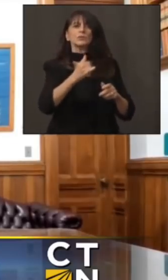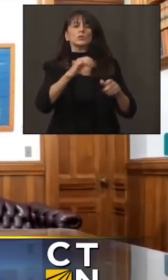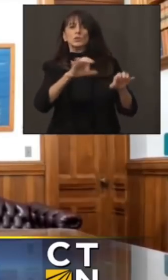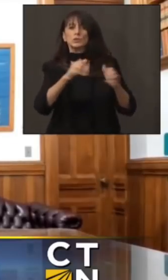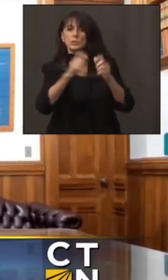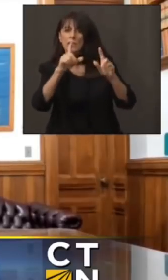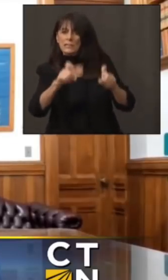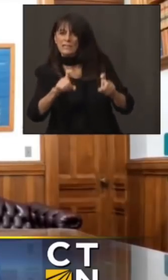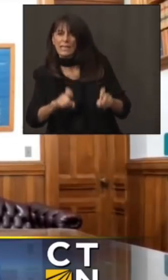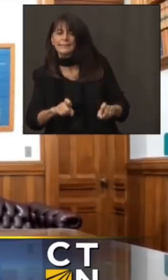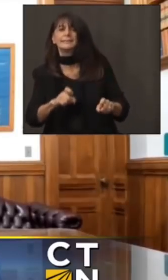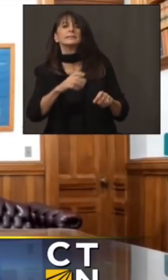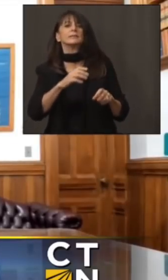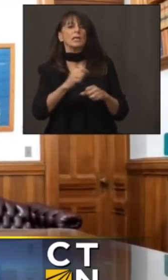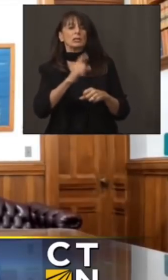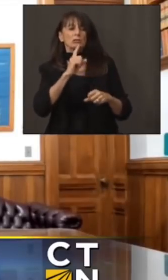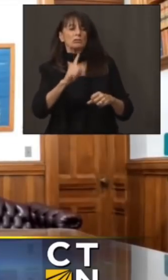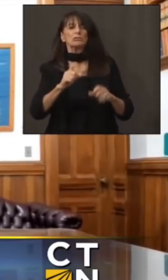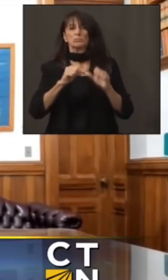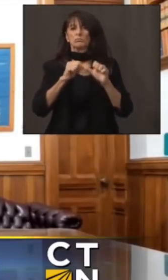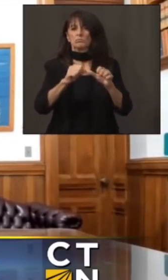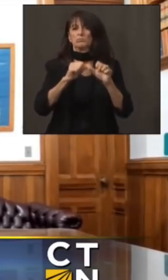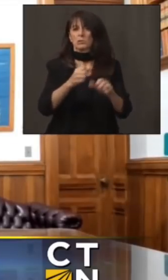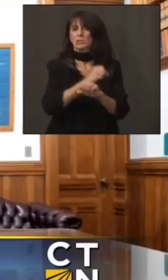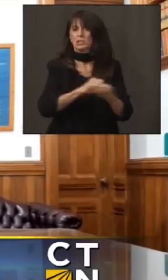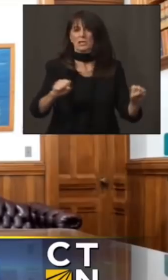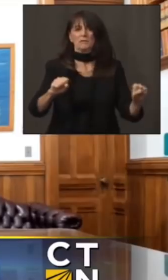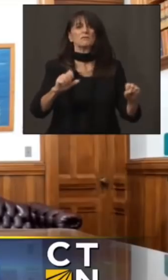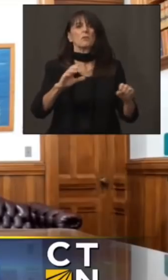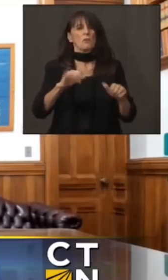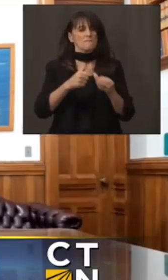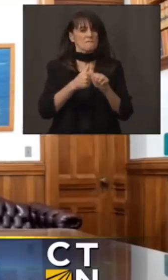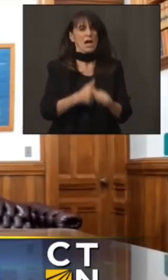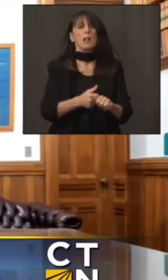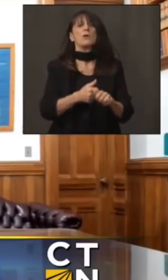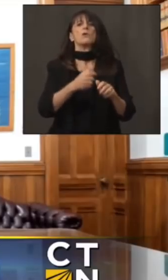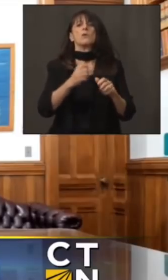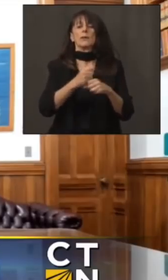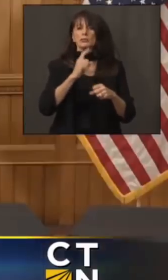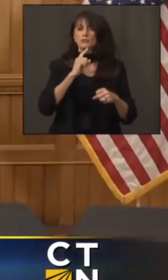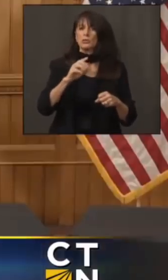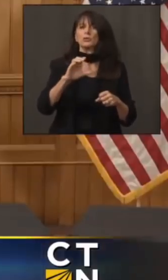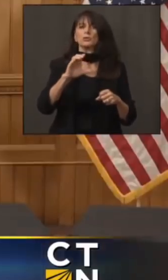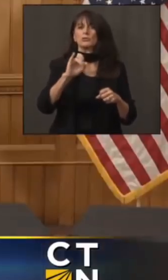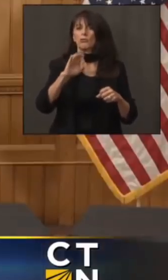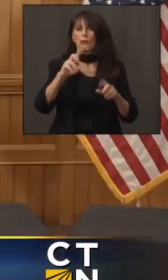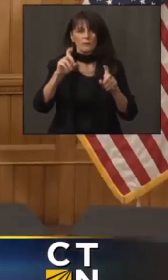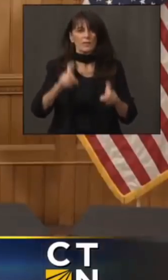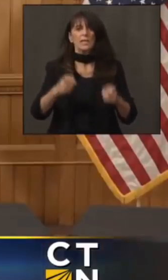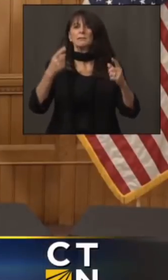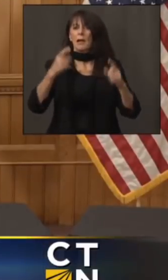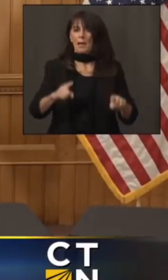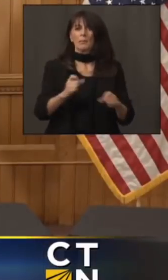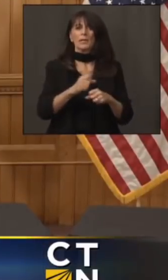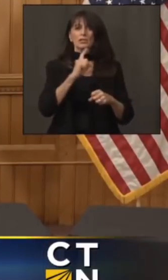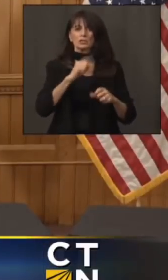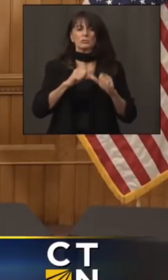and the recent developments that have occurred not only locally but nationally as well. All right, thanks, guys.